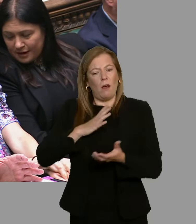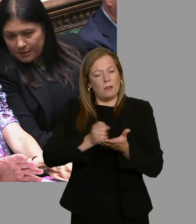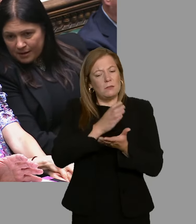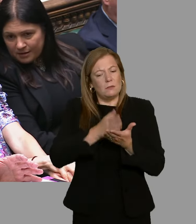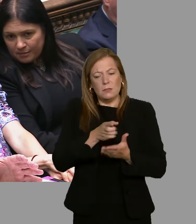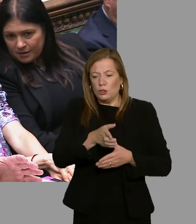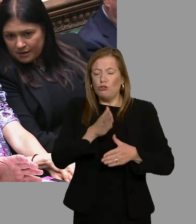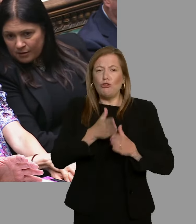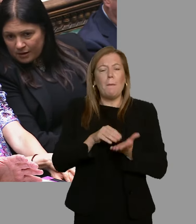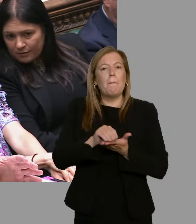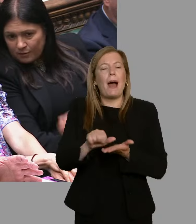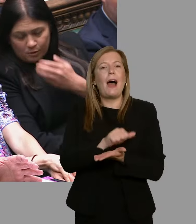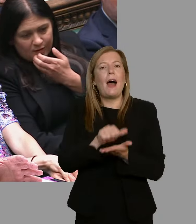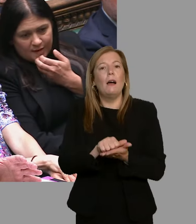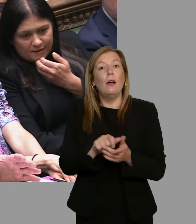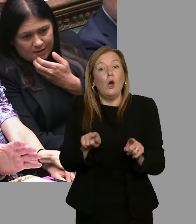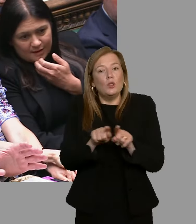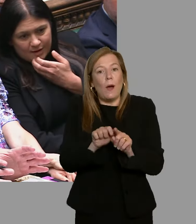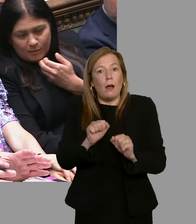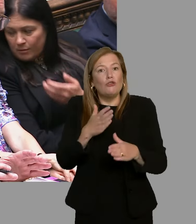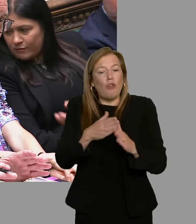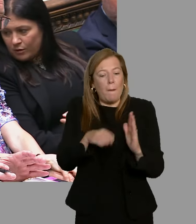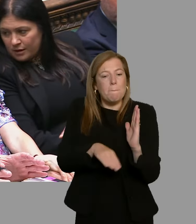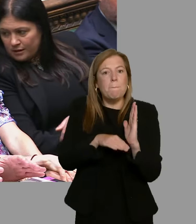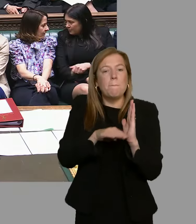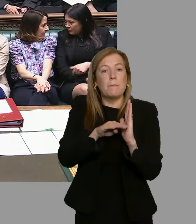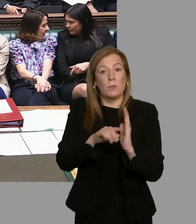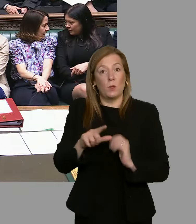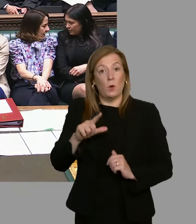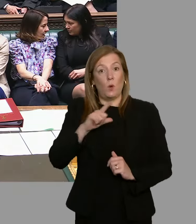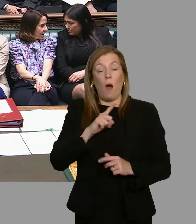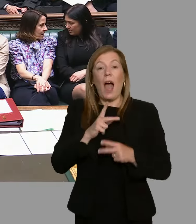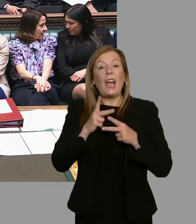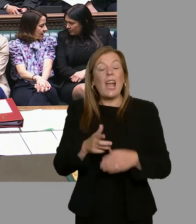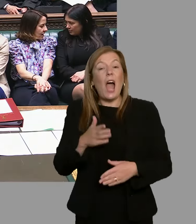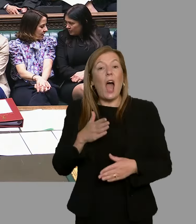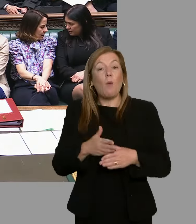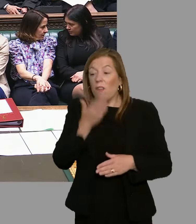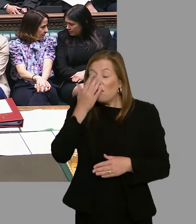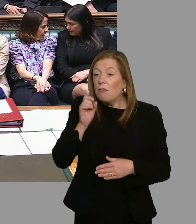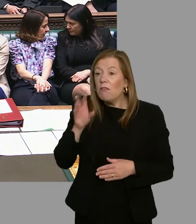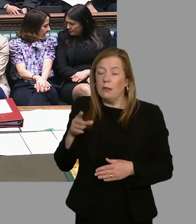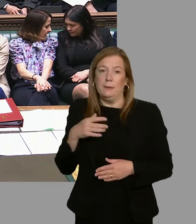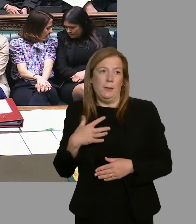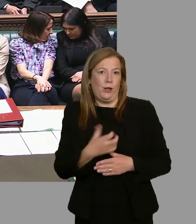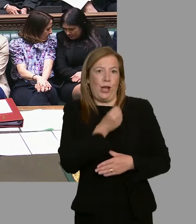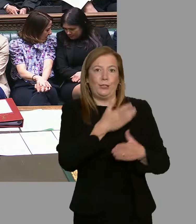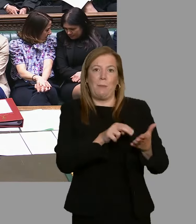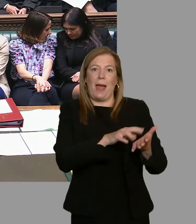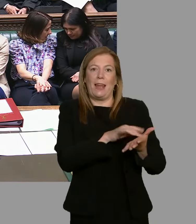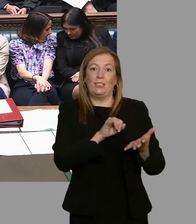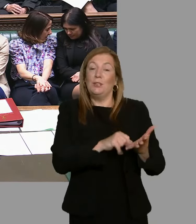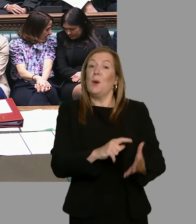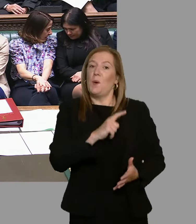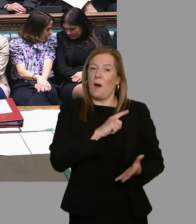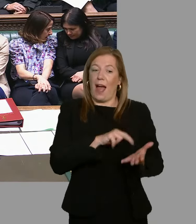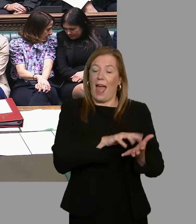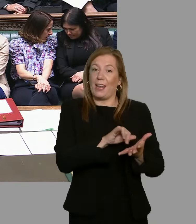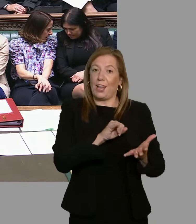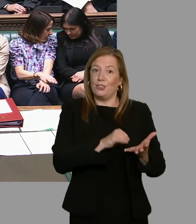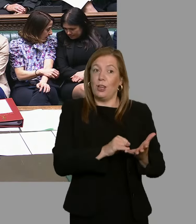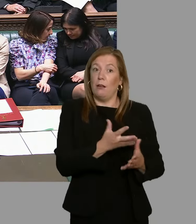people leaving care work are leaving care work to go to the NHS because of the pay and the ability to progress. Our fair pay agreements will deal with